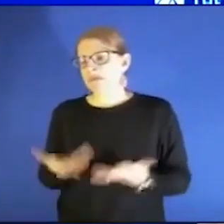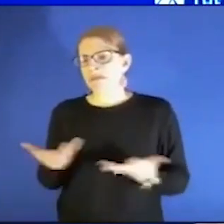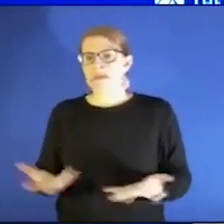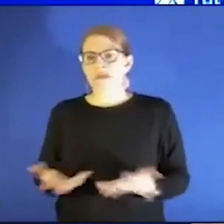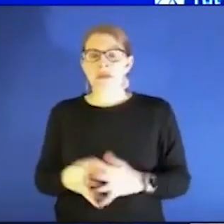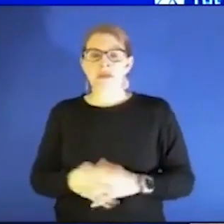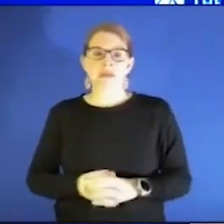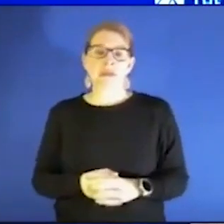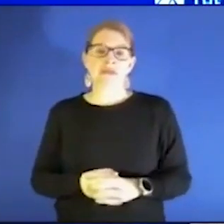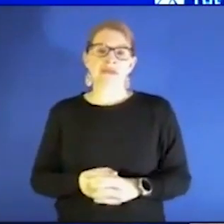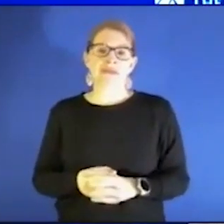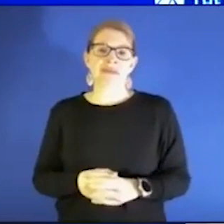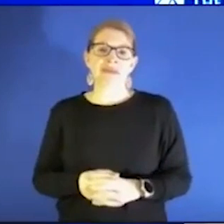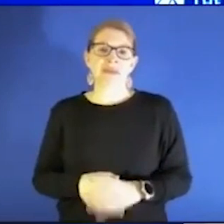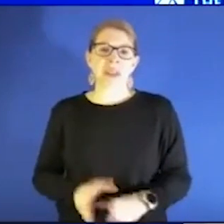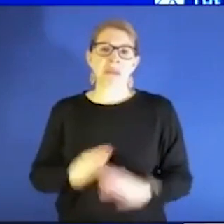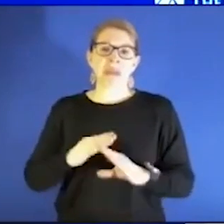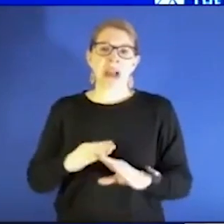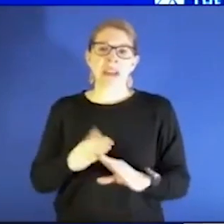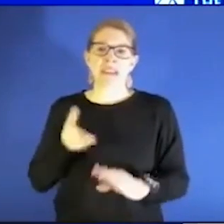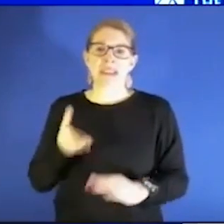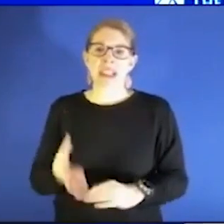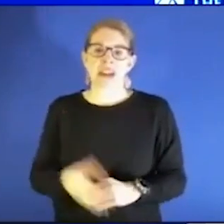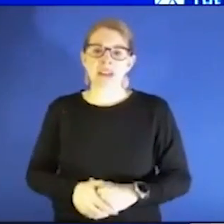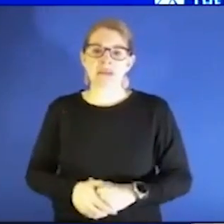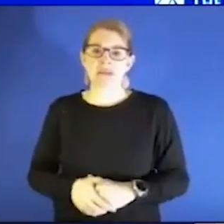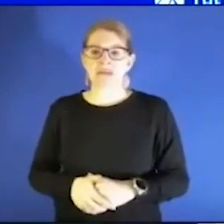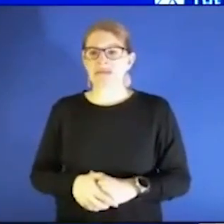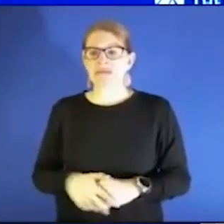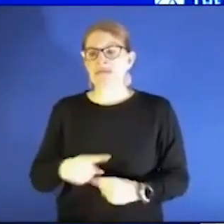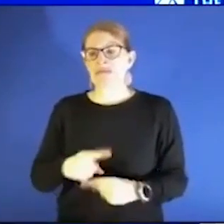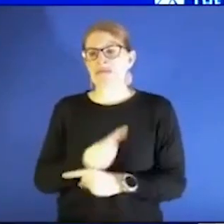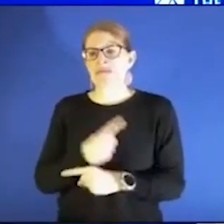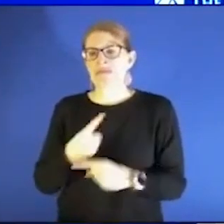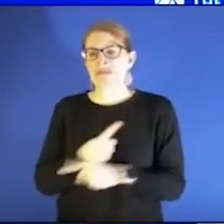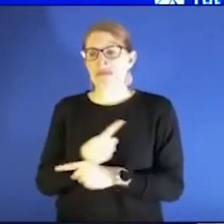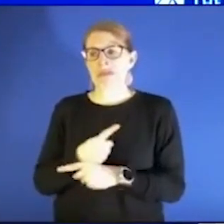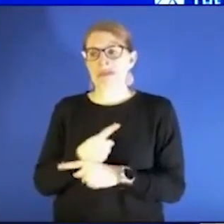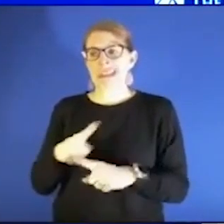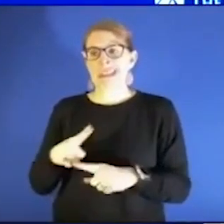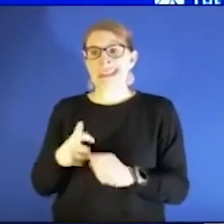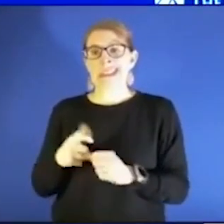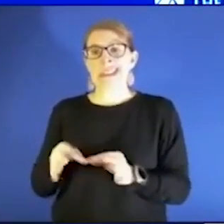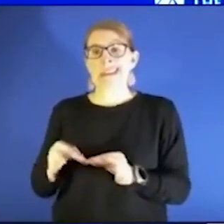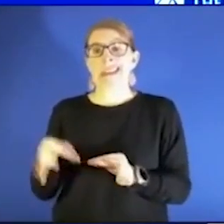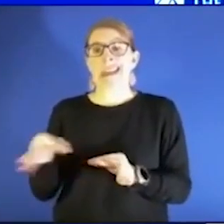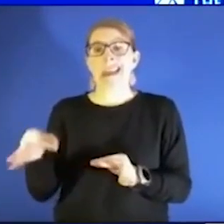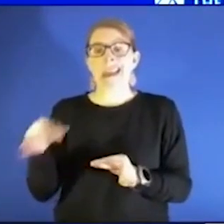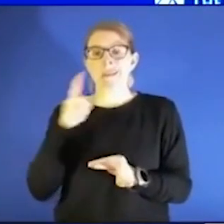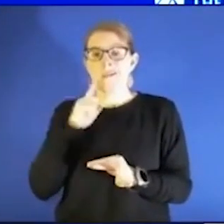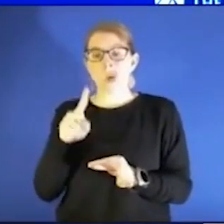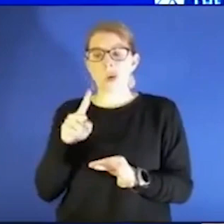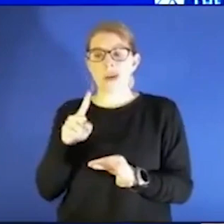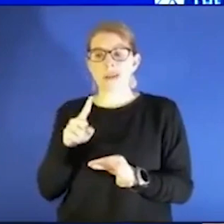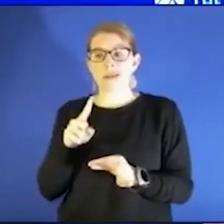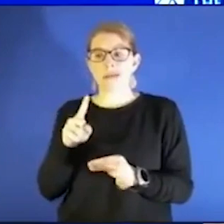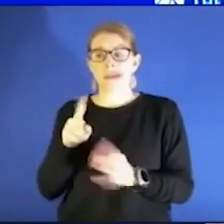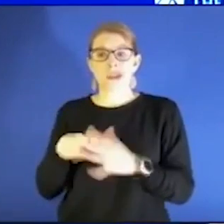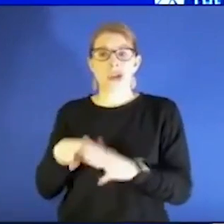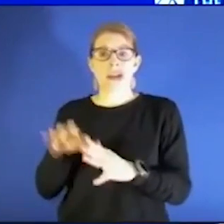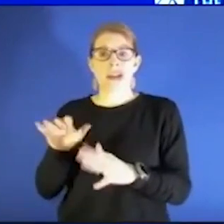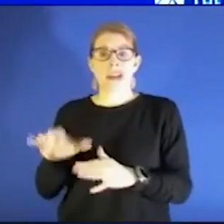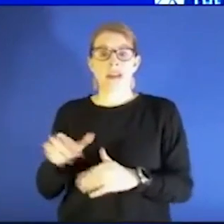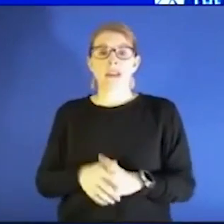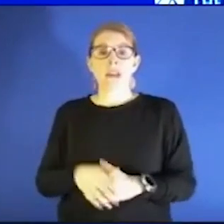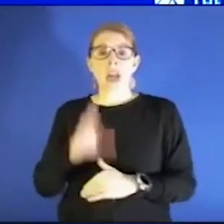blocks there and practical holdups to being able to employ that. But I don't know the full data set, but some people, we know they're used in